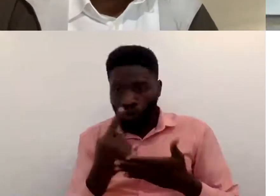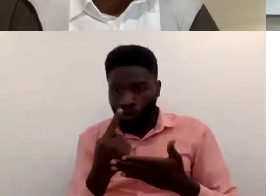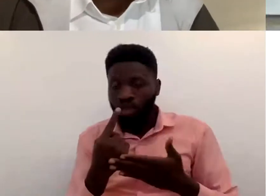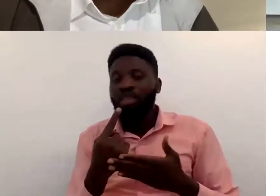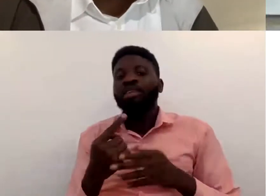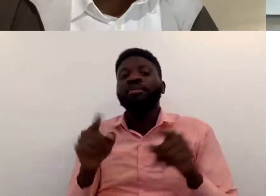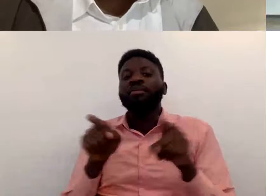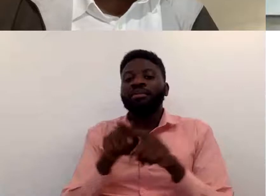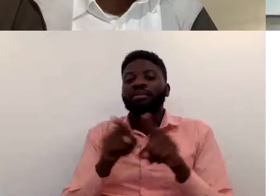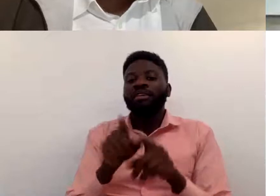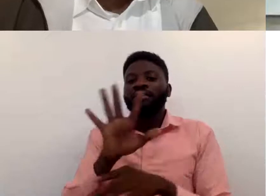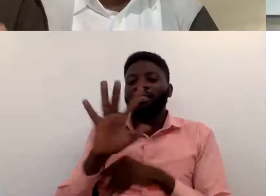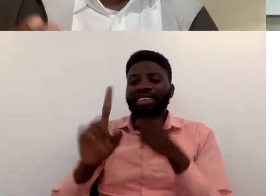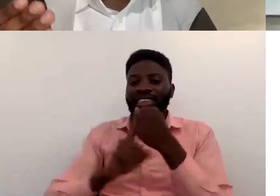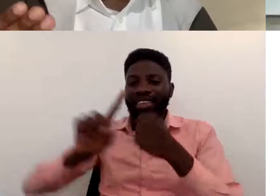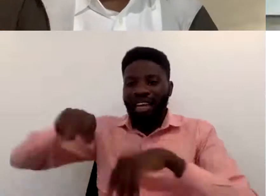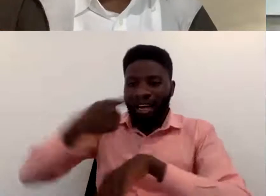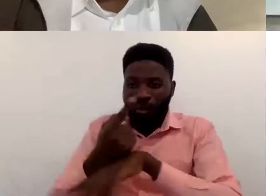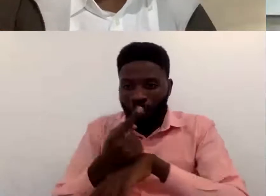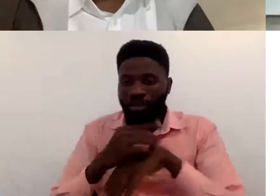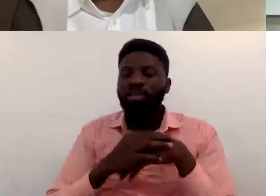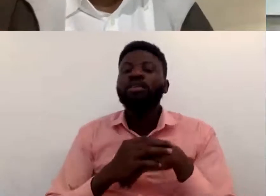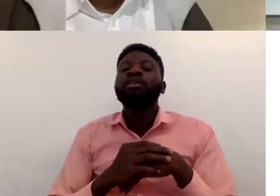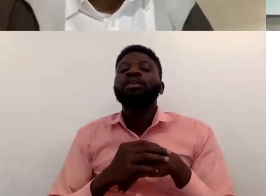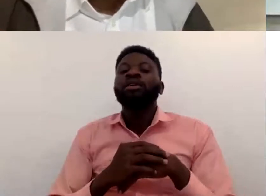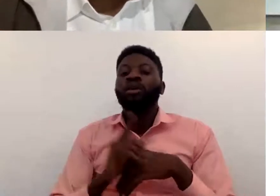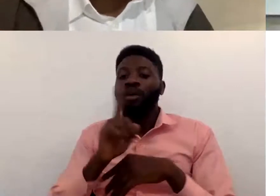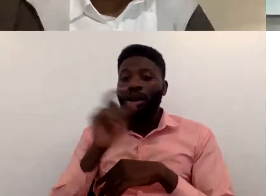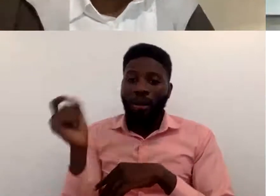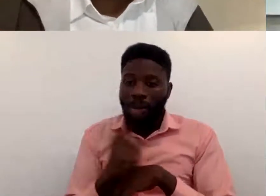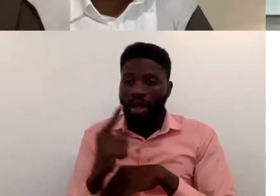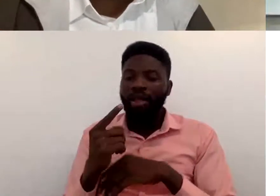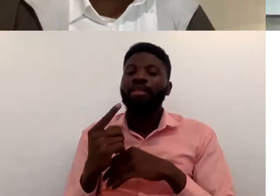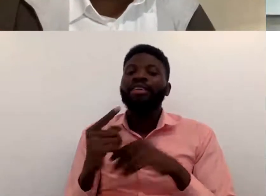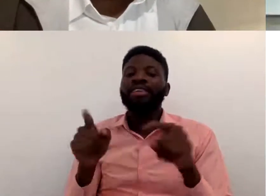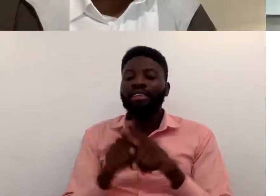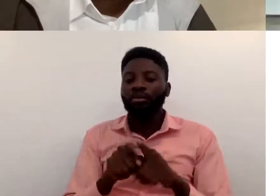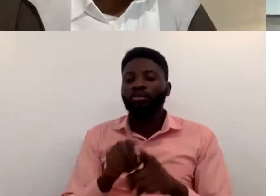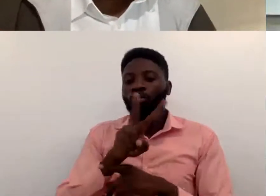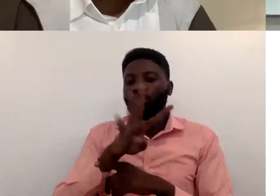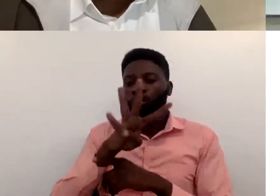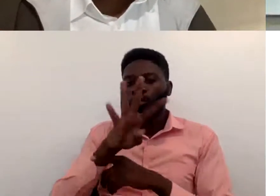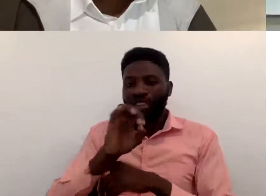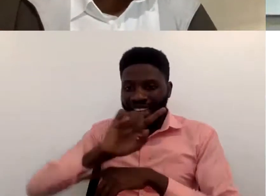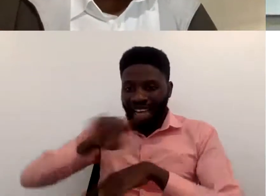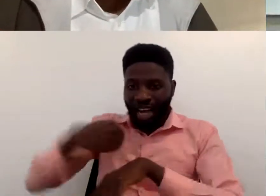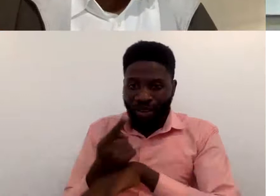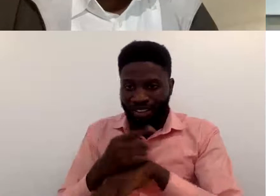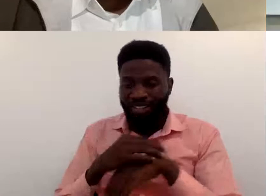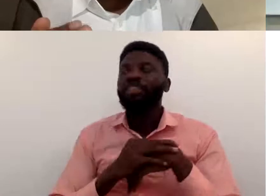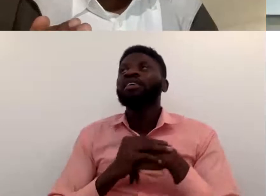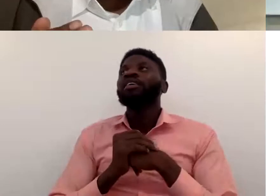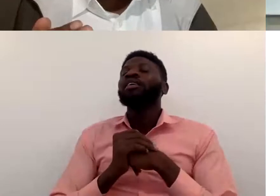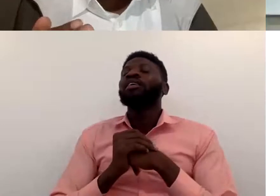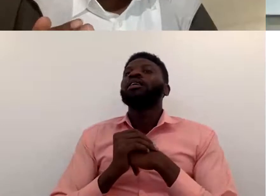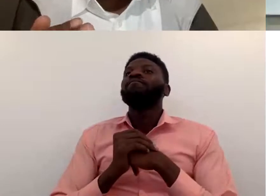hours. 8 hours in 1 month, that's 240 hours.